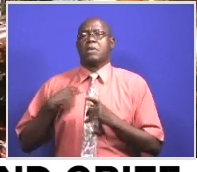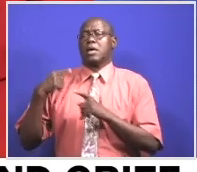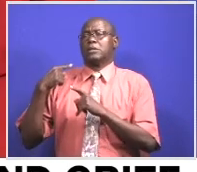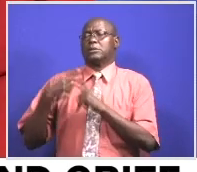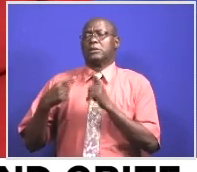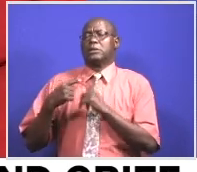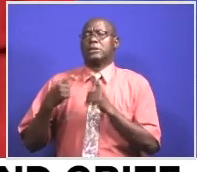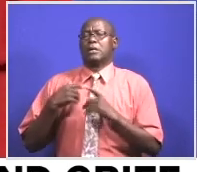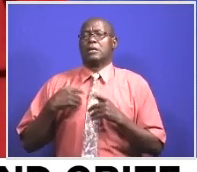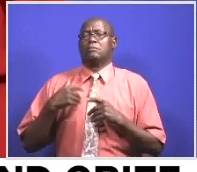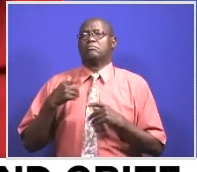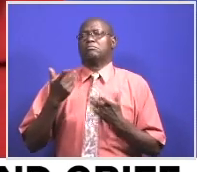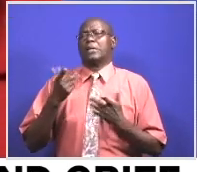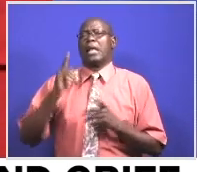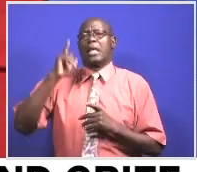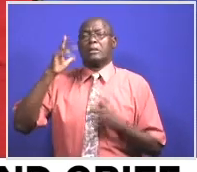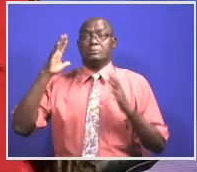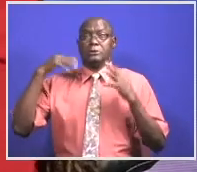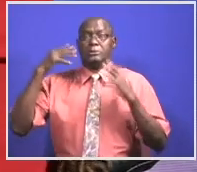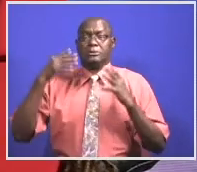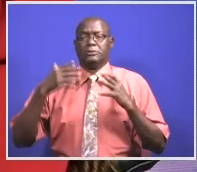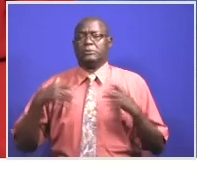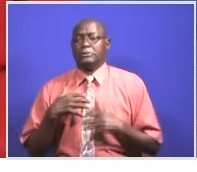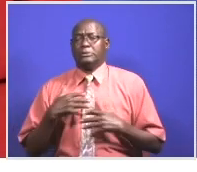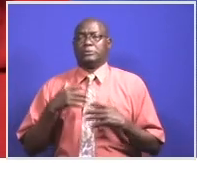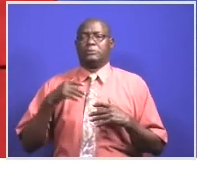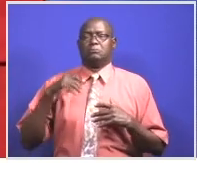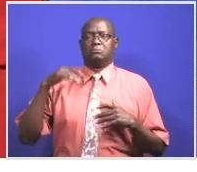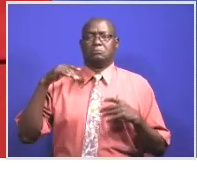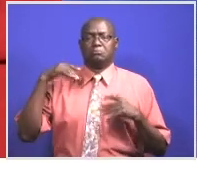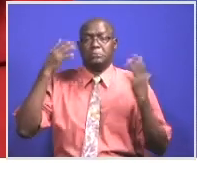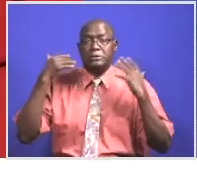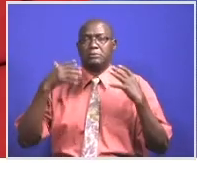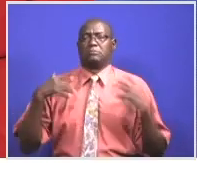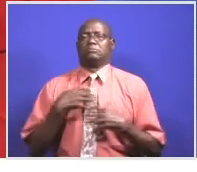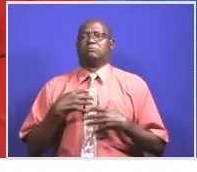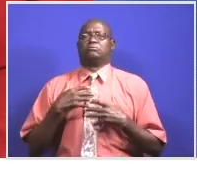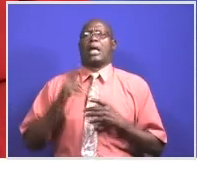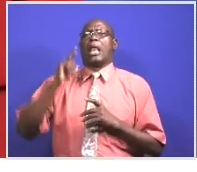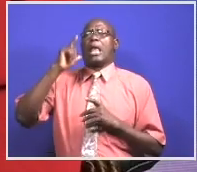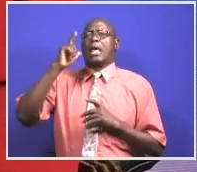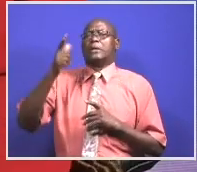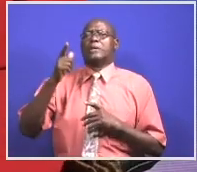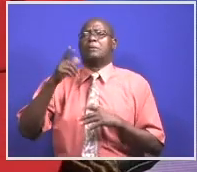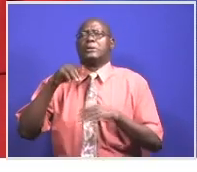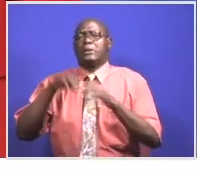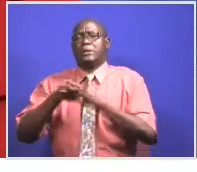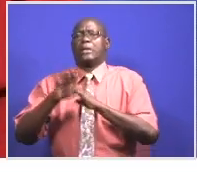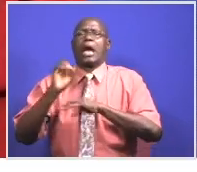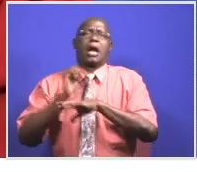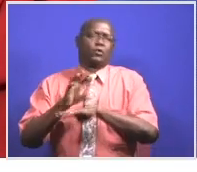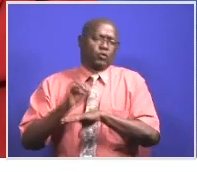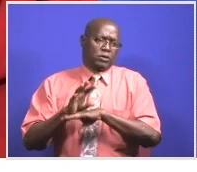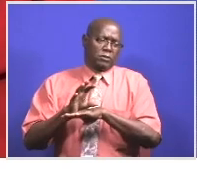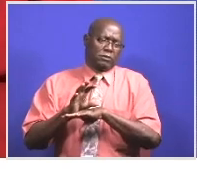panic attack and anxiety. I had to seek help. I had to start therapy. So I will urge